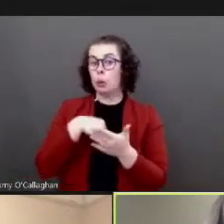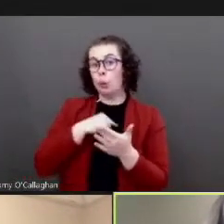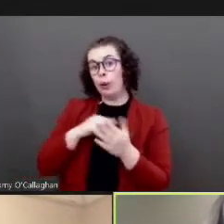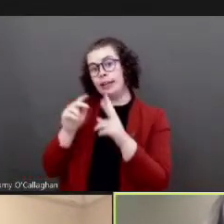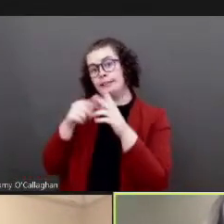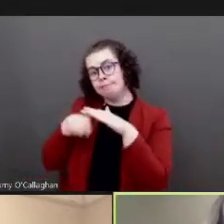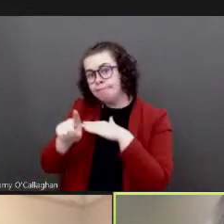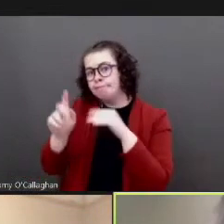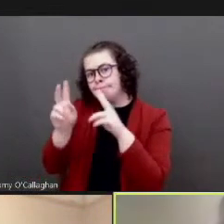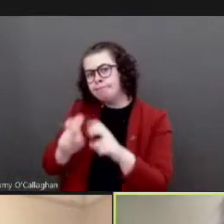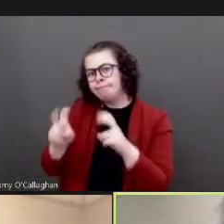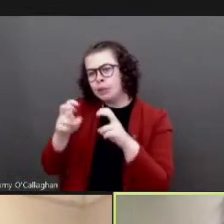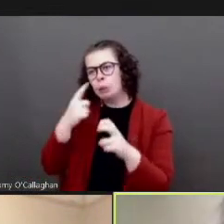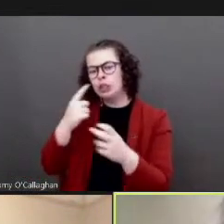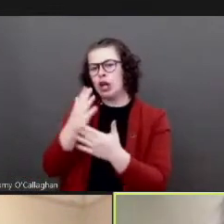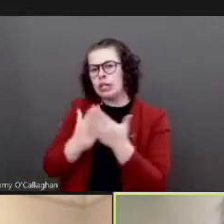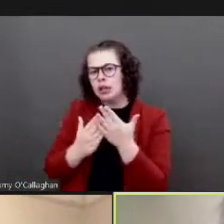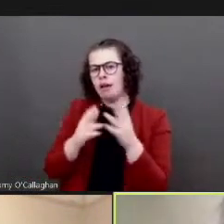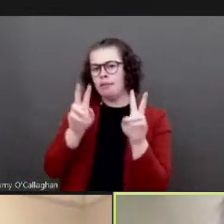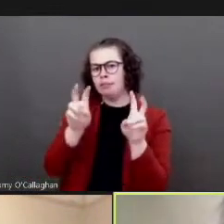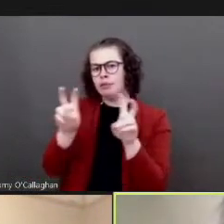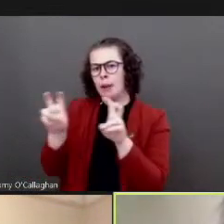been